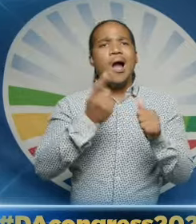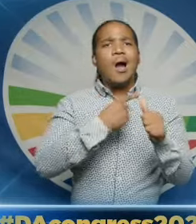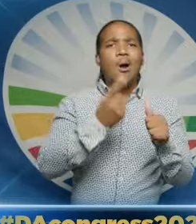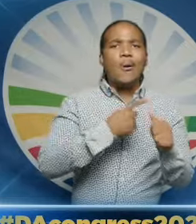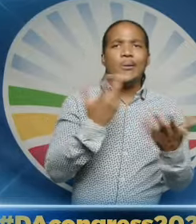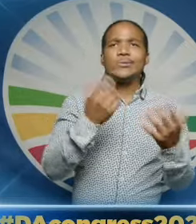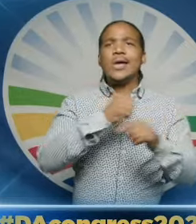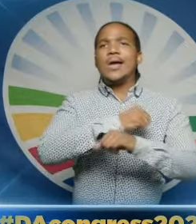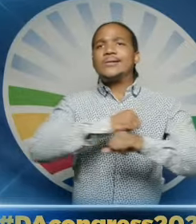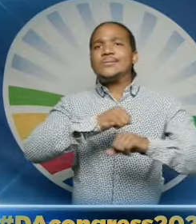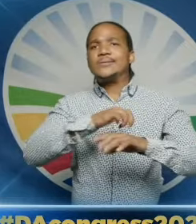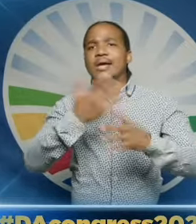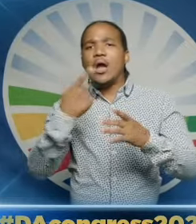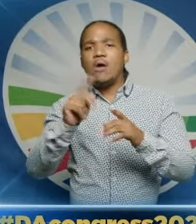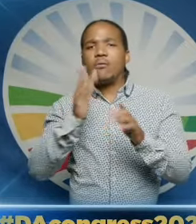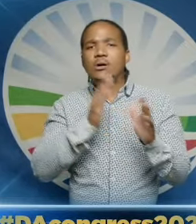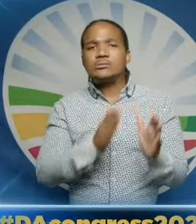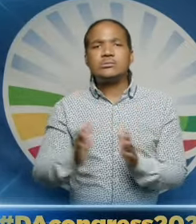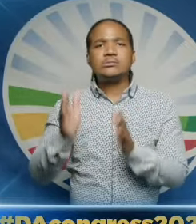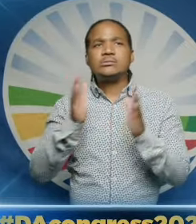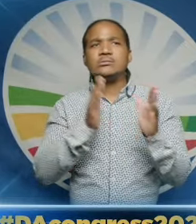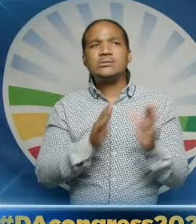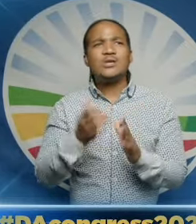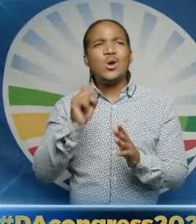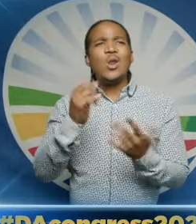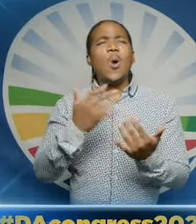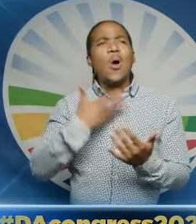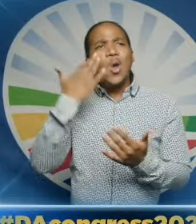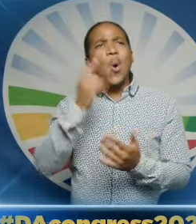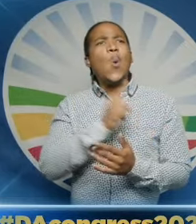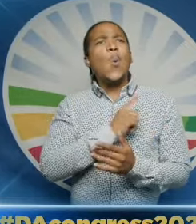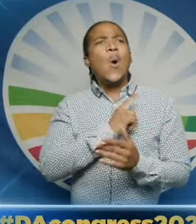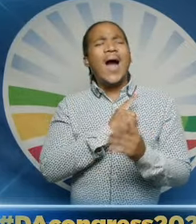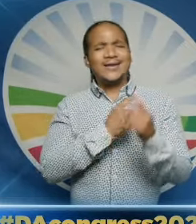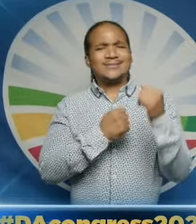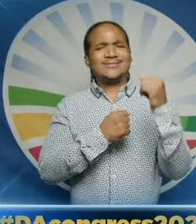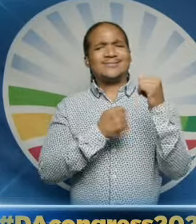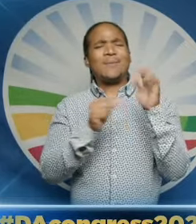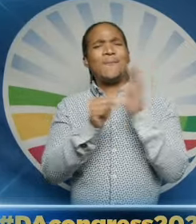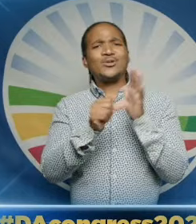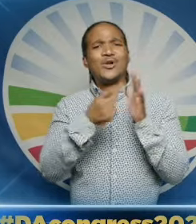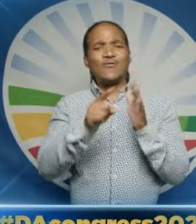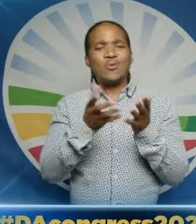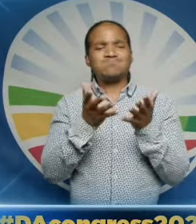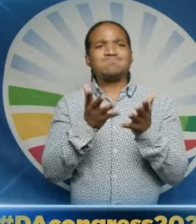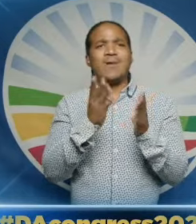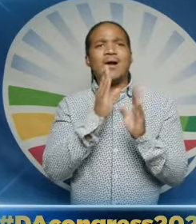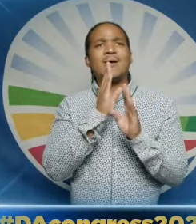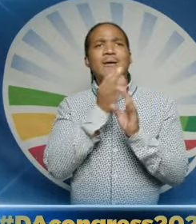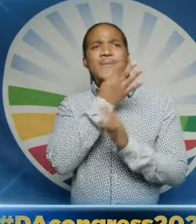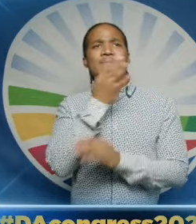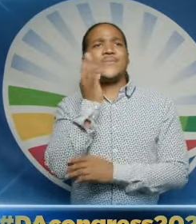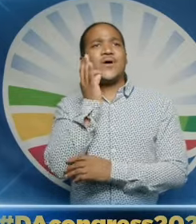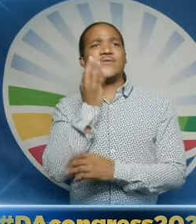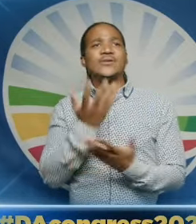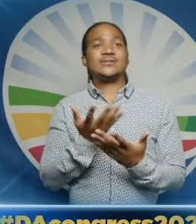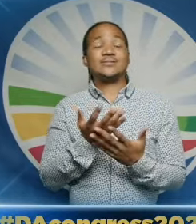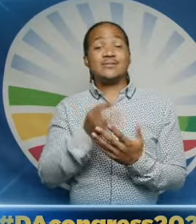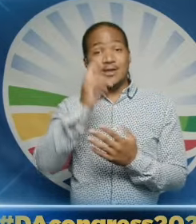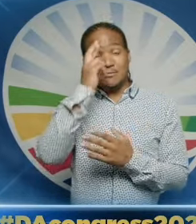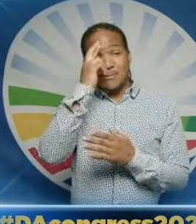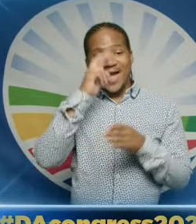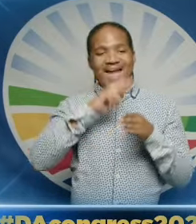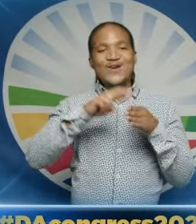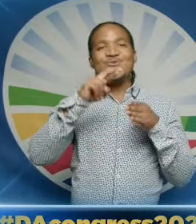space for interference. Why is this important for an integrity of the process? Well, we obviously want to have a result that we can